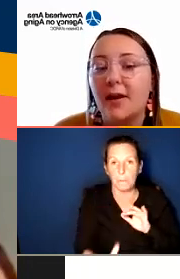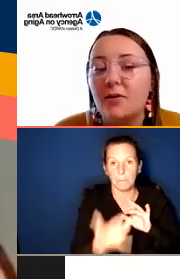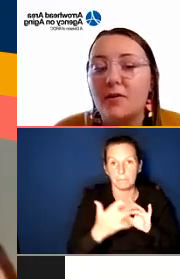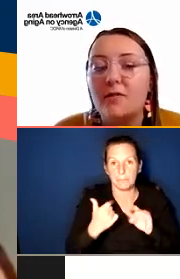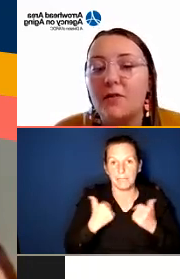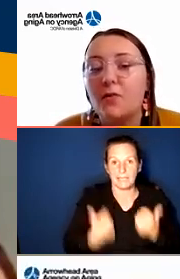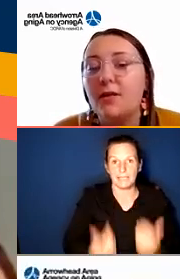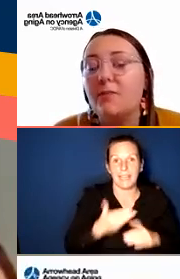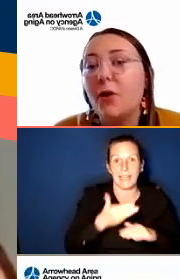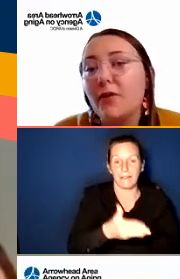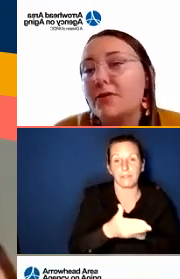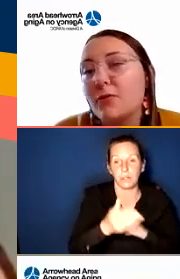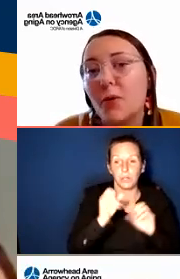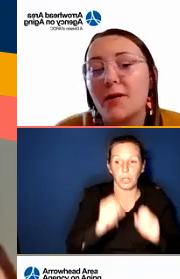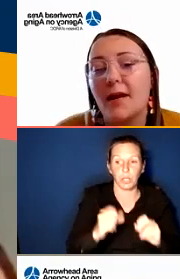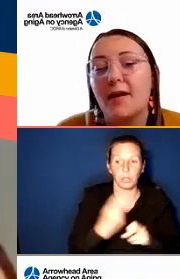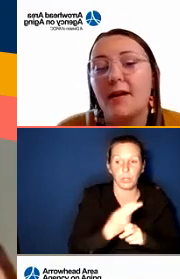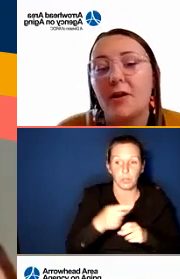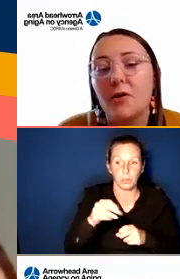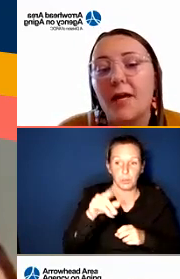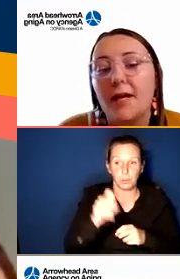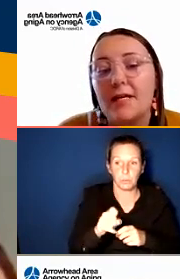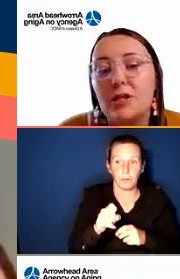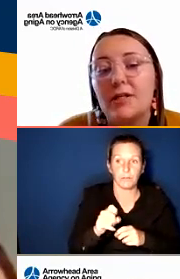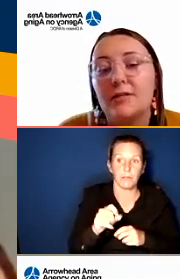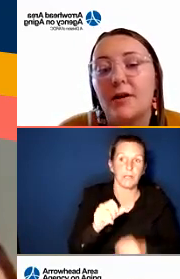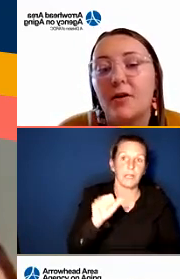And again, you can view the profiles and report at